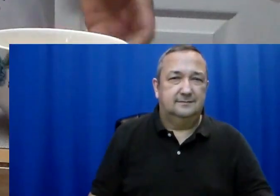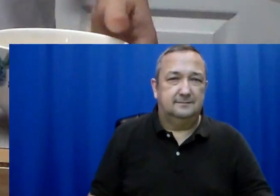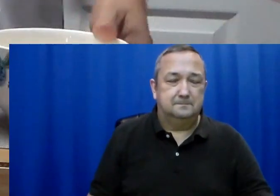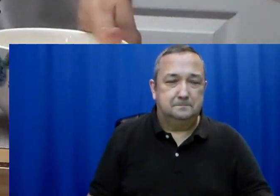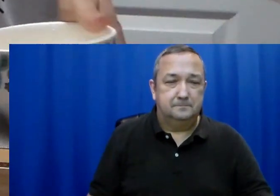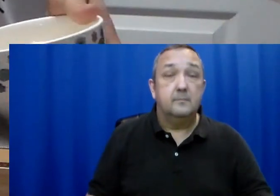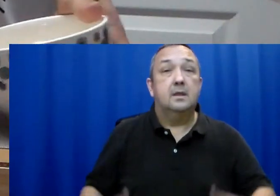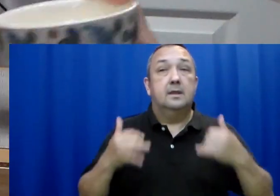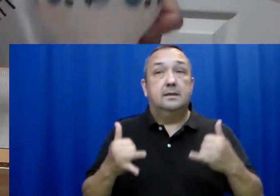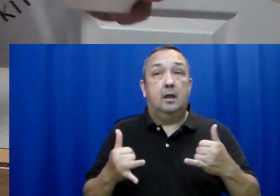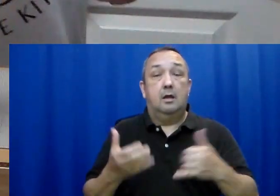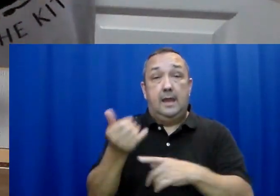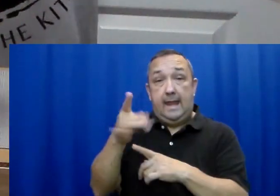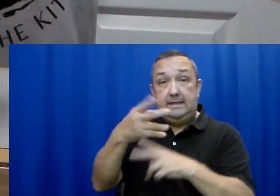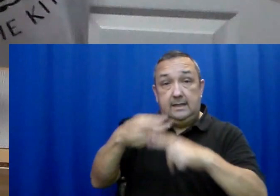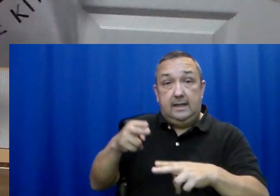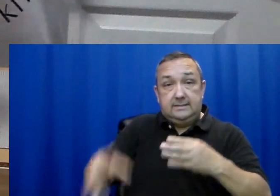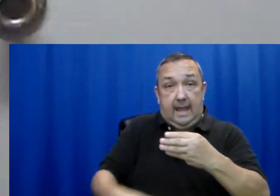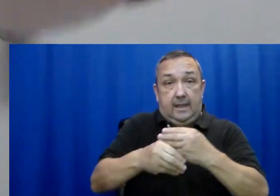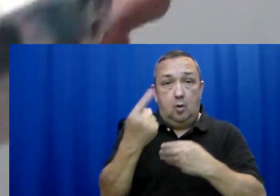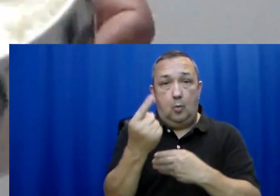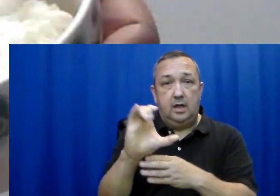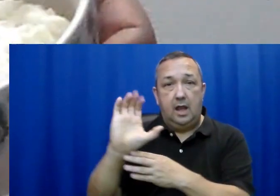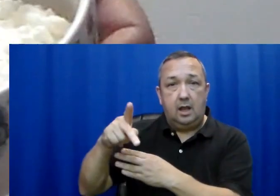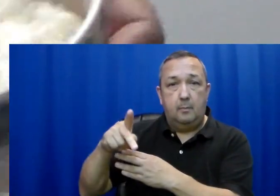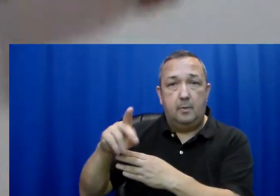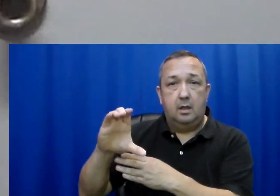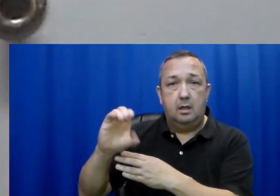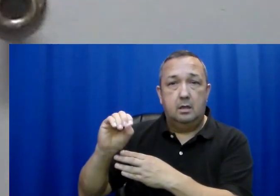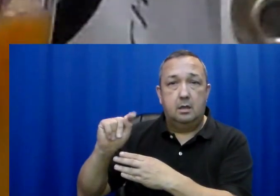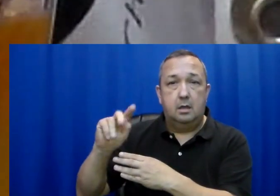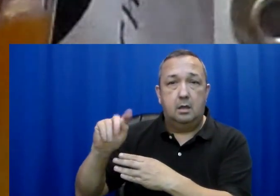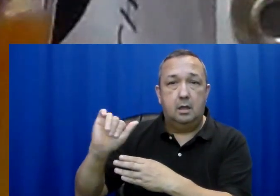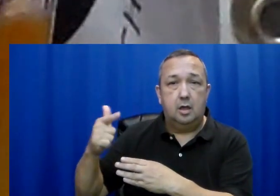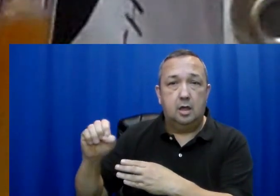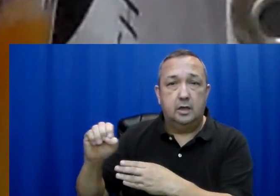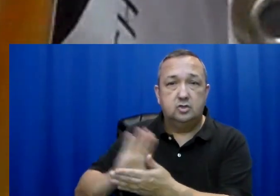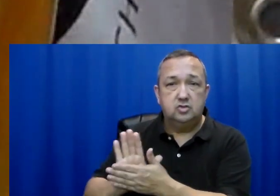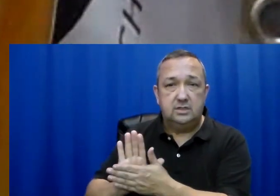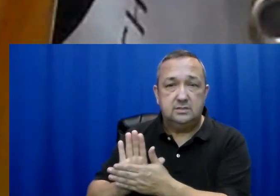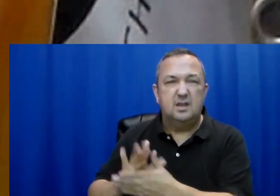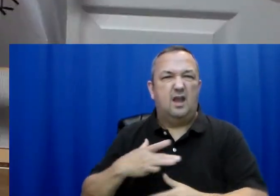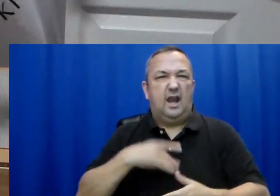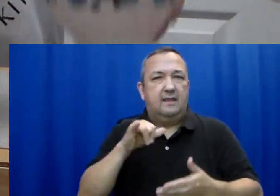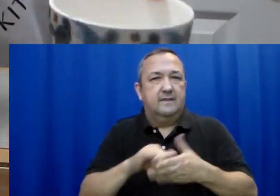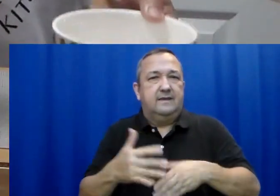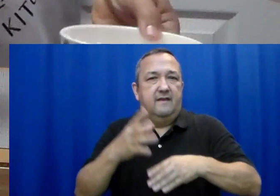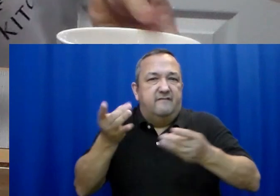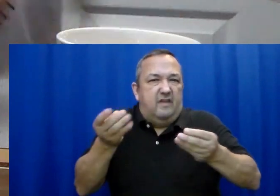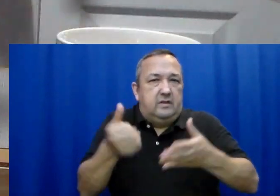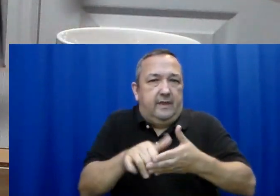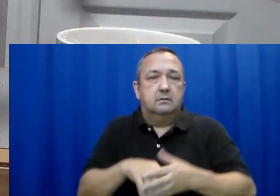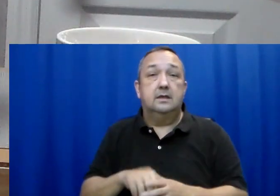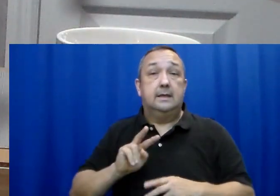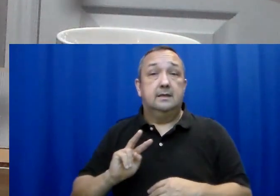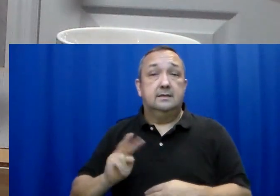Now to the 18 eggs, I'm going to add 1 cup of cottage cheese. I like using this for the texture it gives. Second,